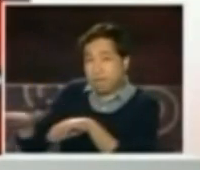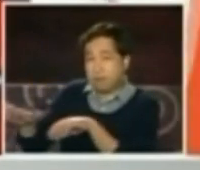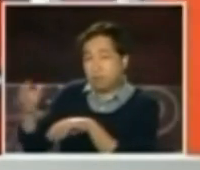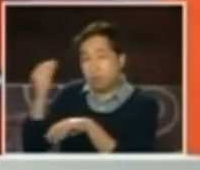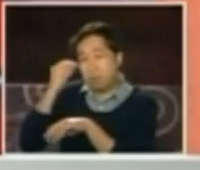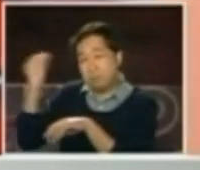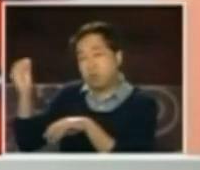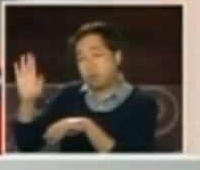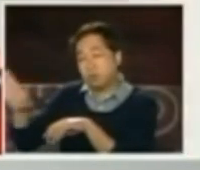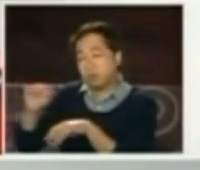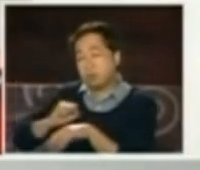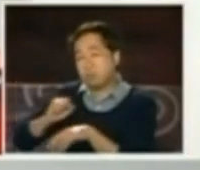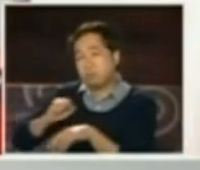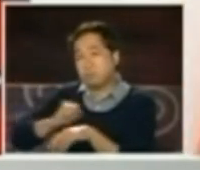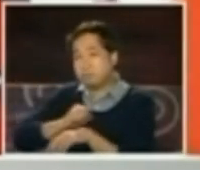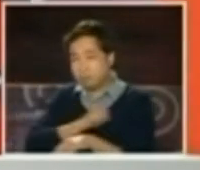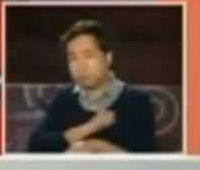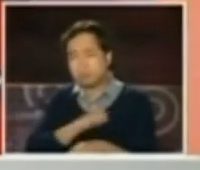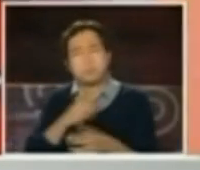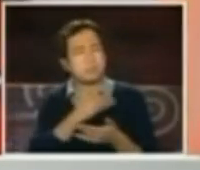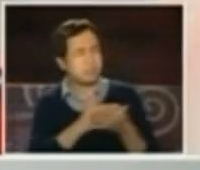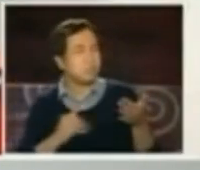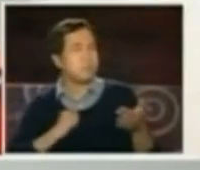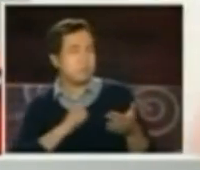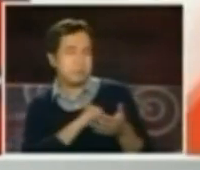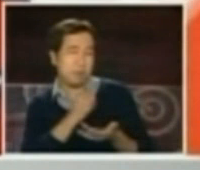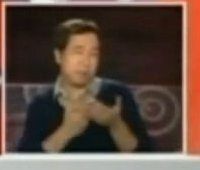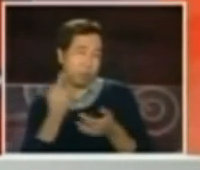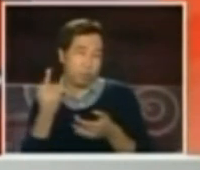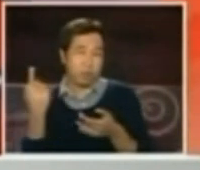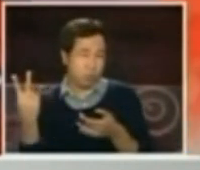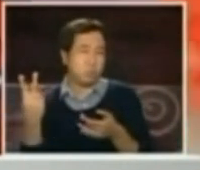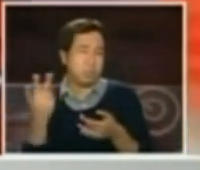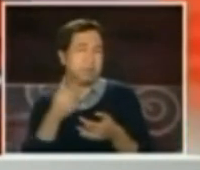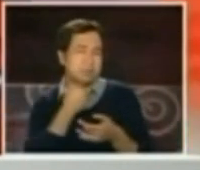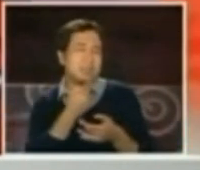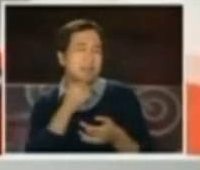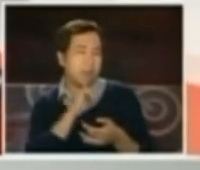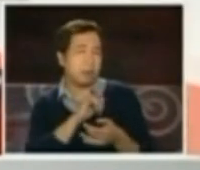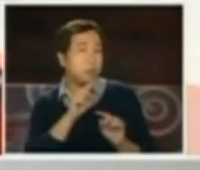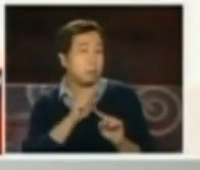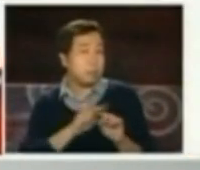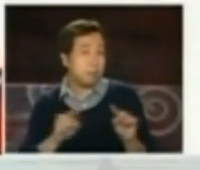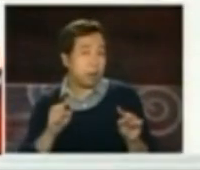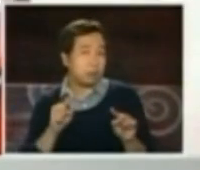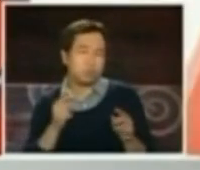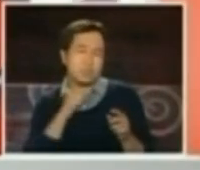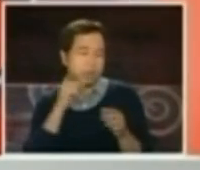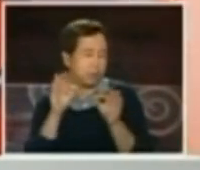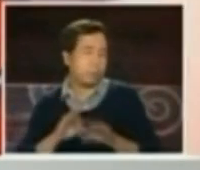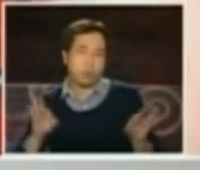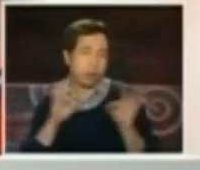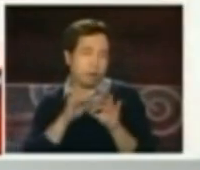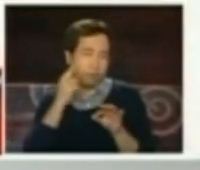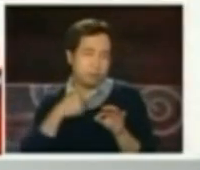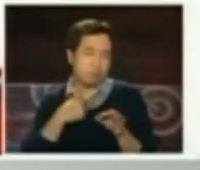senators appreciated it. Some senators, or maybe one or two, mentioned that. But as far as I'm concerned, that was immaterial to me. It did not